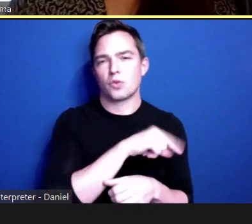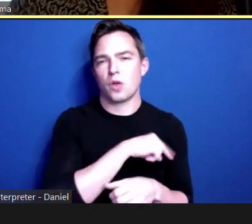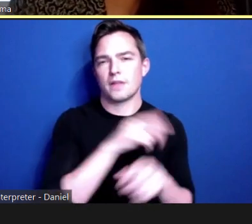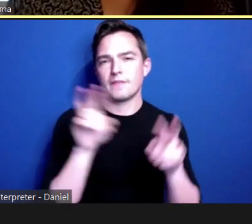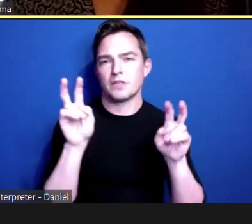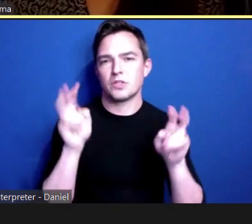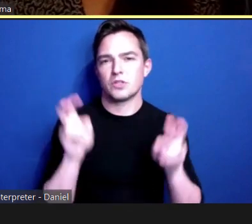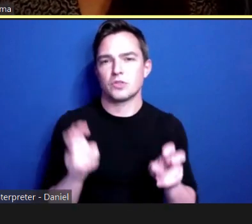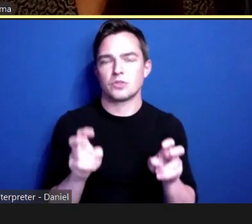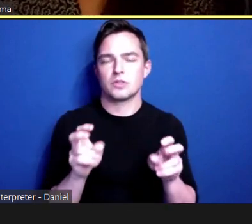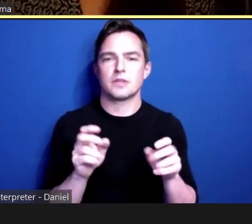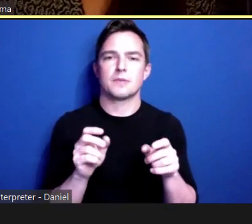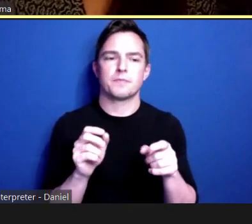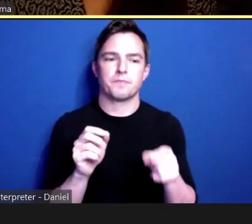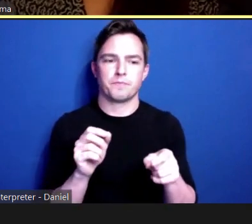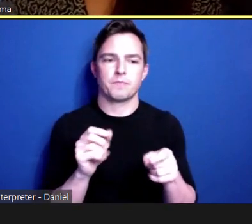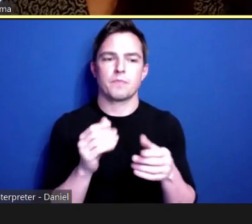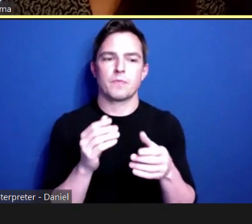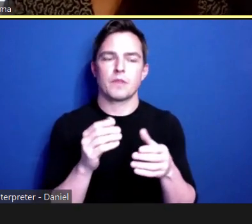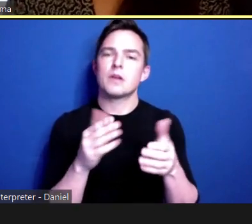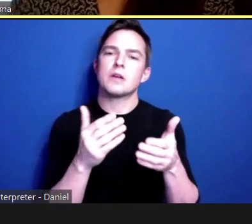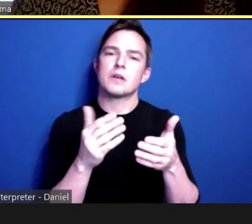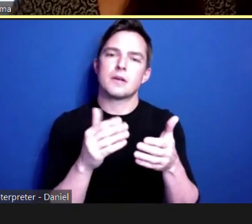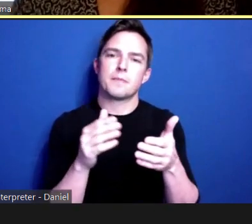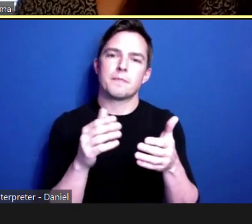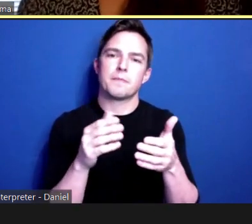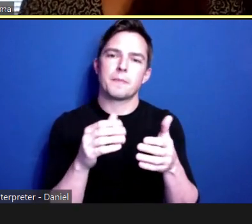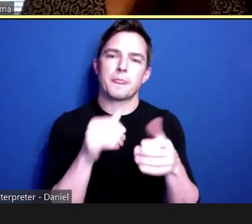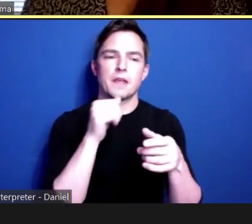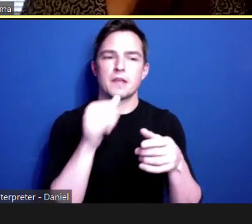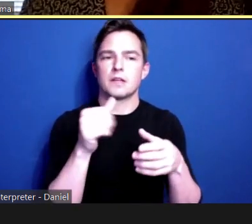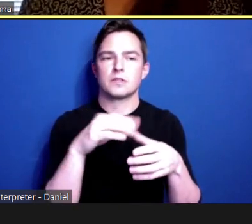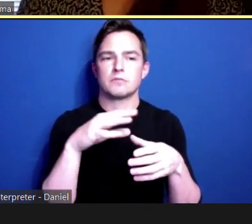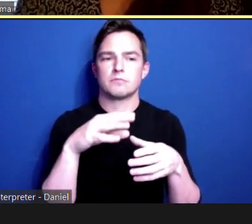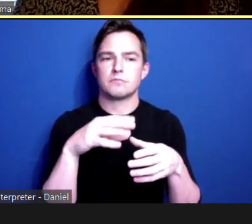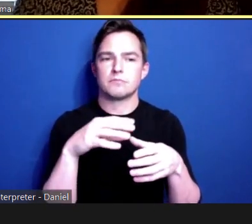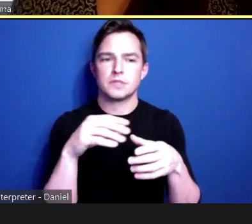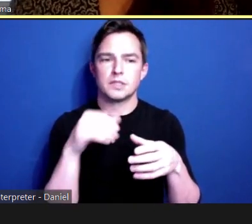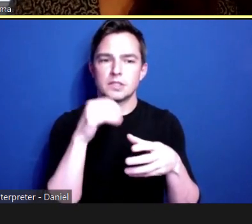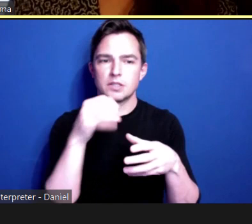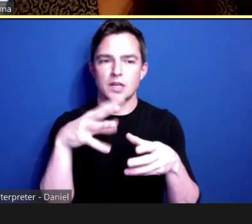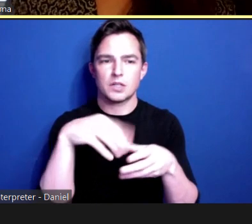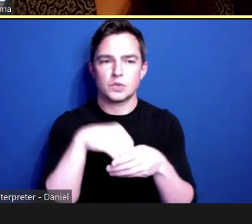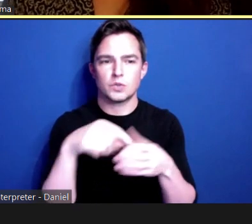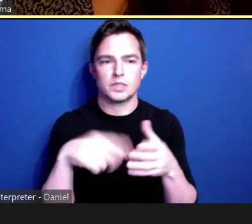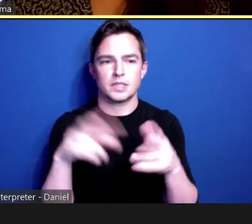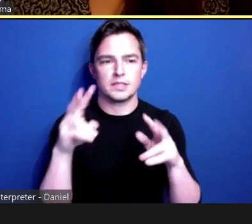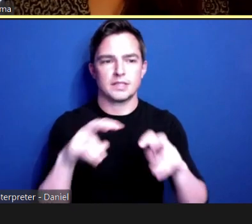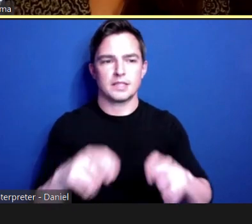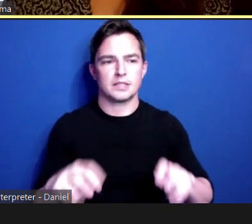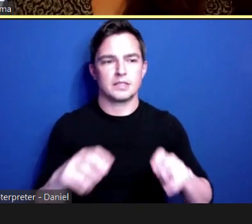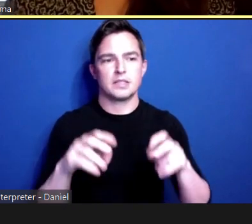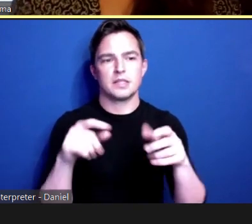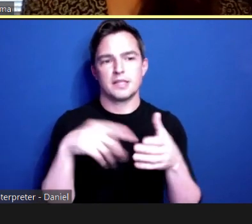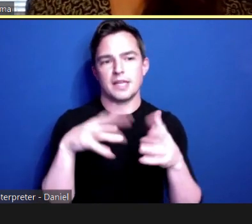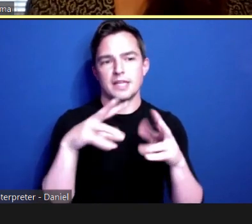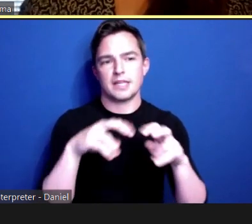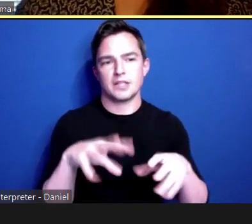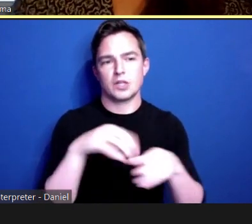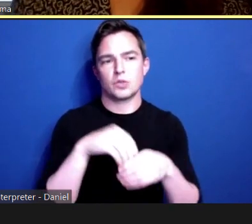yet submitted, 4 recipients are not included in this analysis. This analysis includes